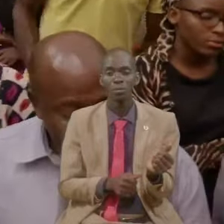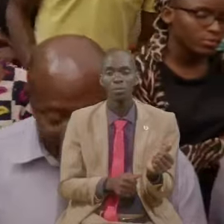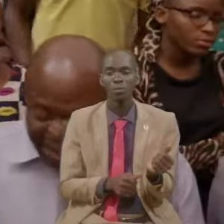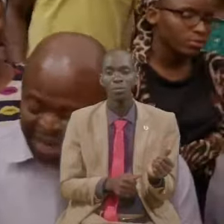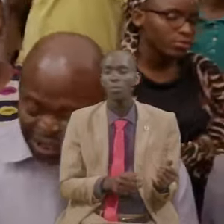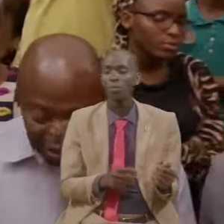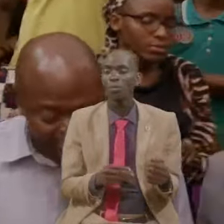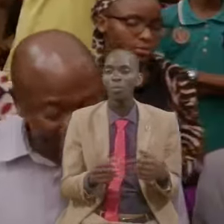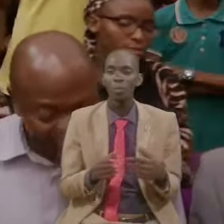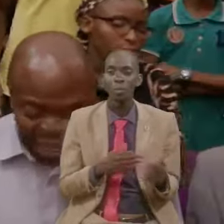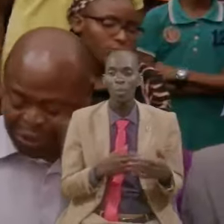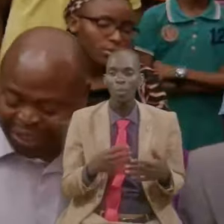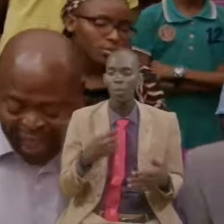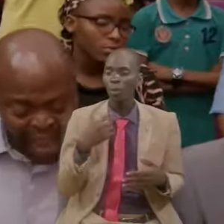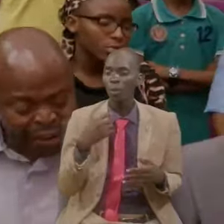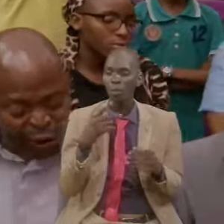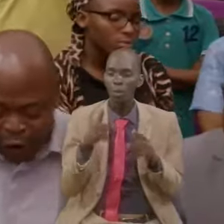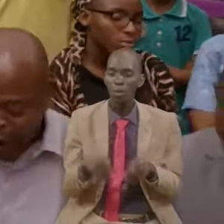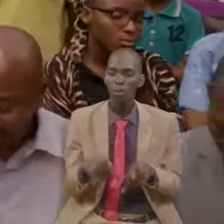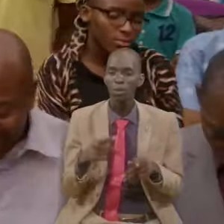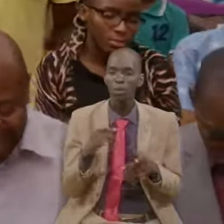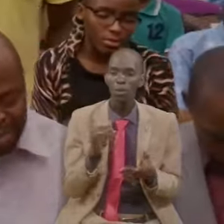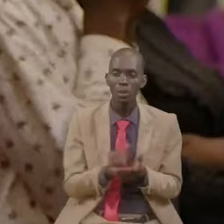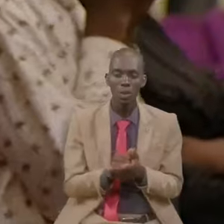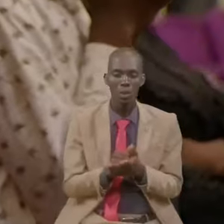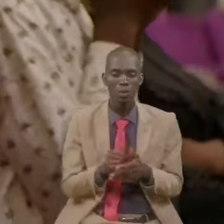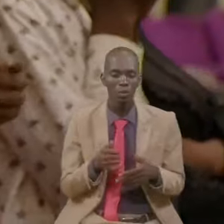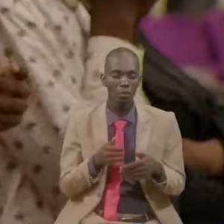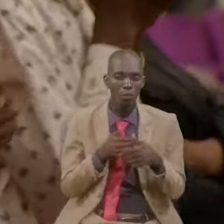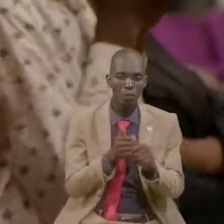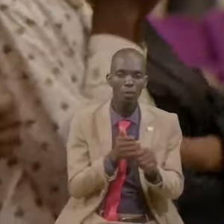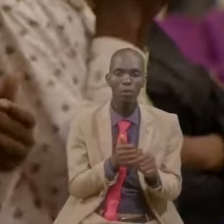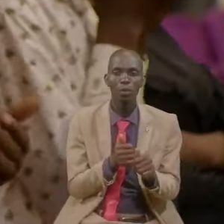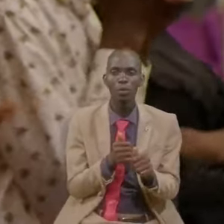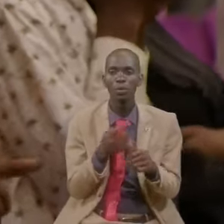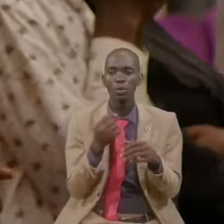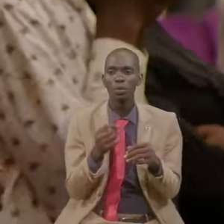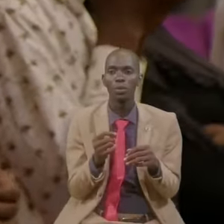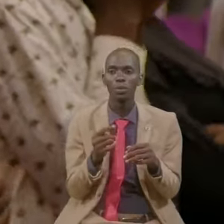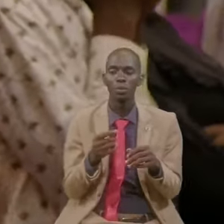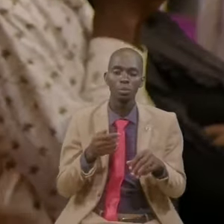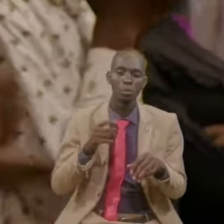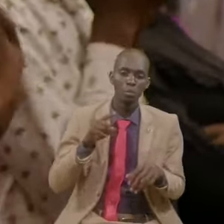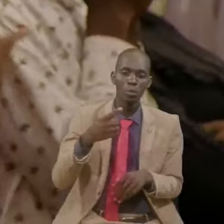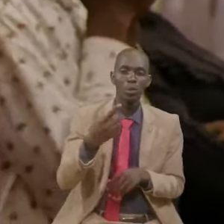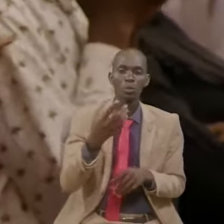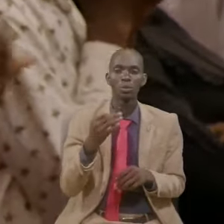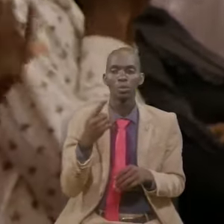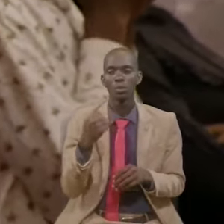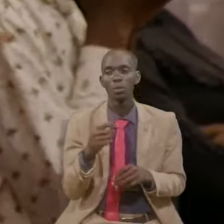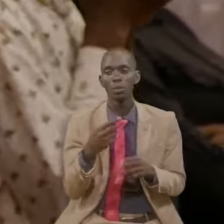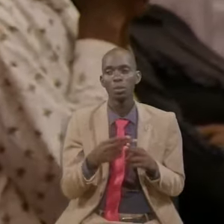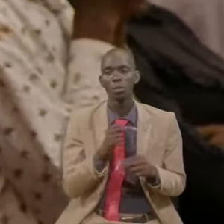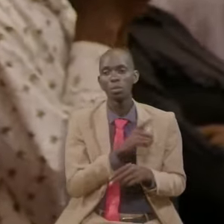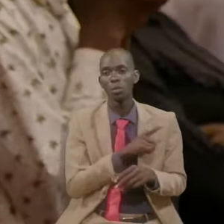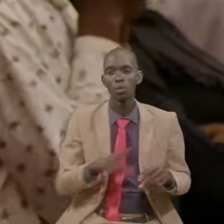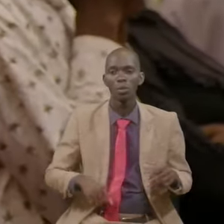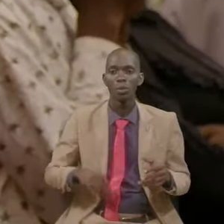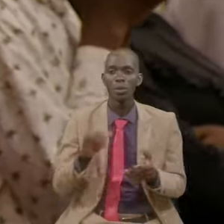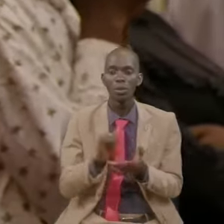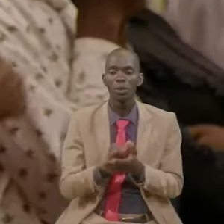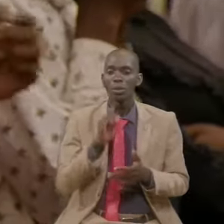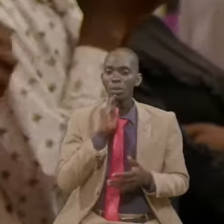whoever lives in a way they blaspheme the name of the Lord, that's not your concern.